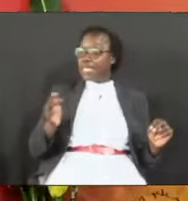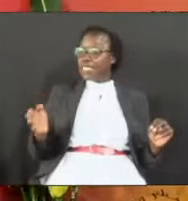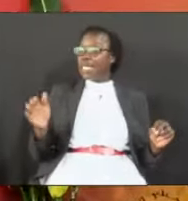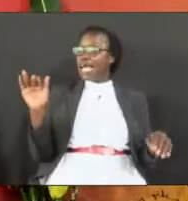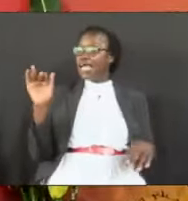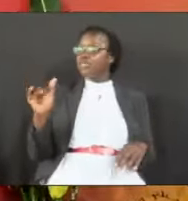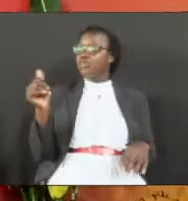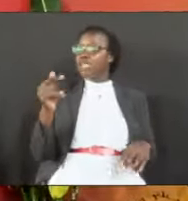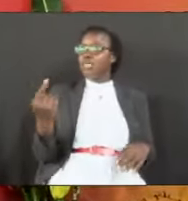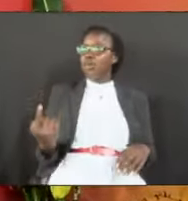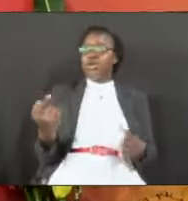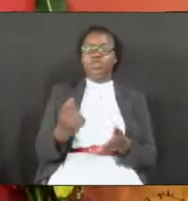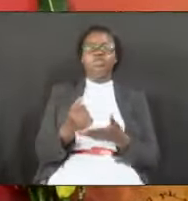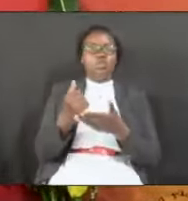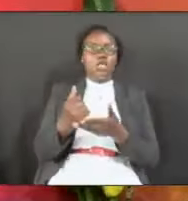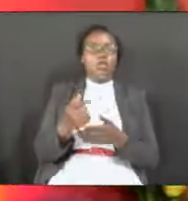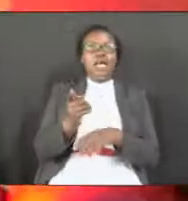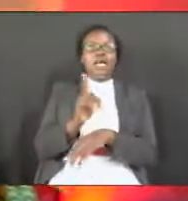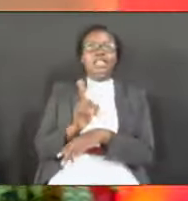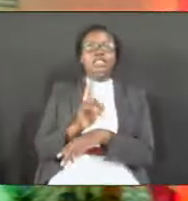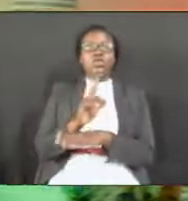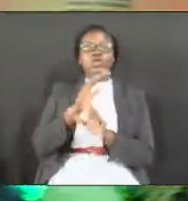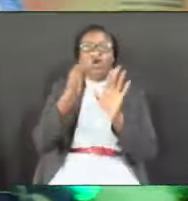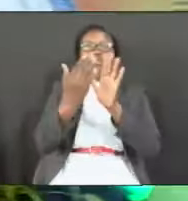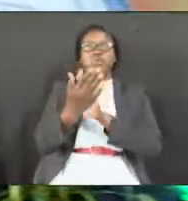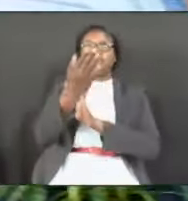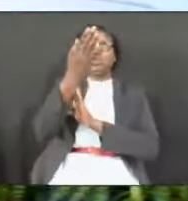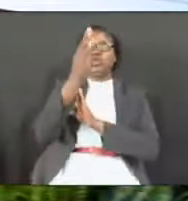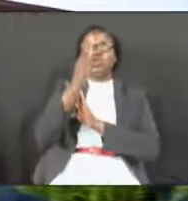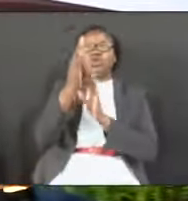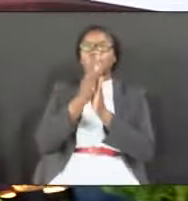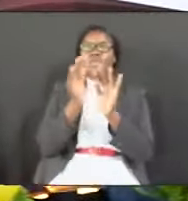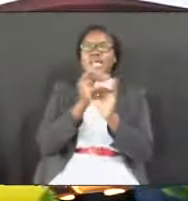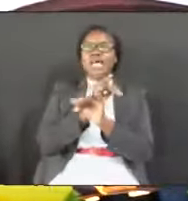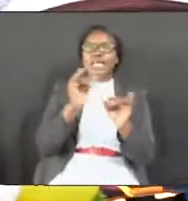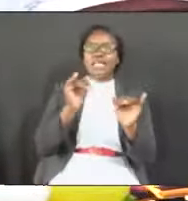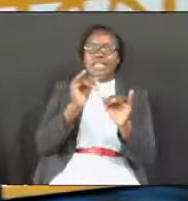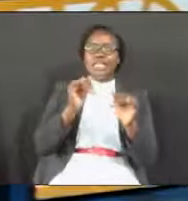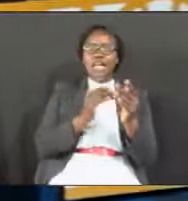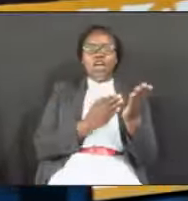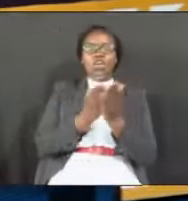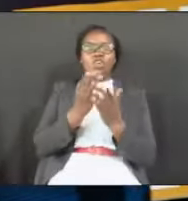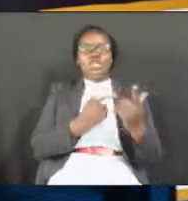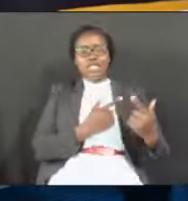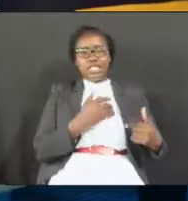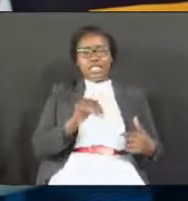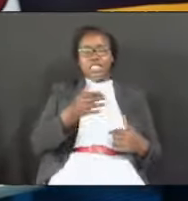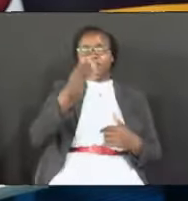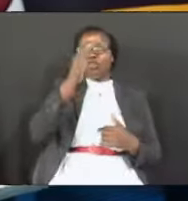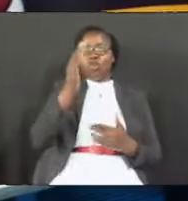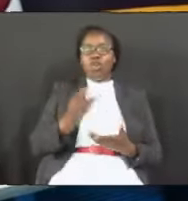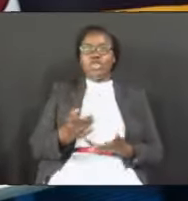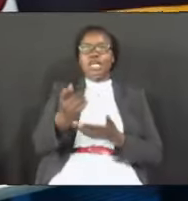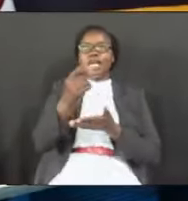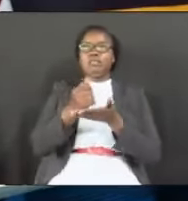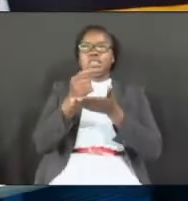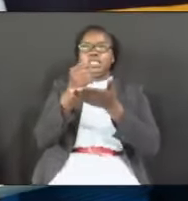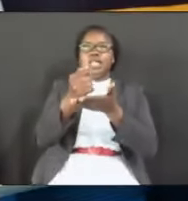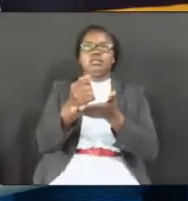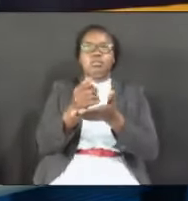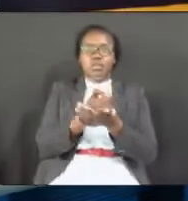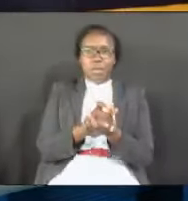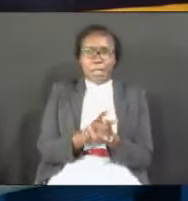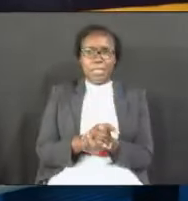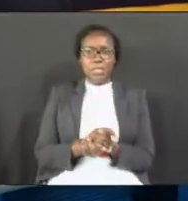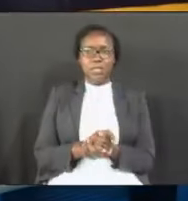for anyone to help. It is when you approach God with a clean, contrite heart that God comes through for you.